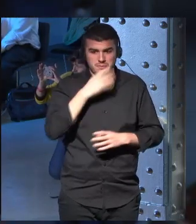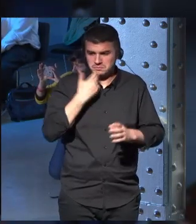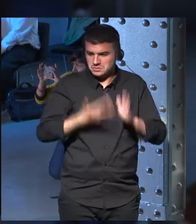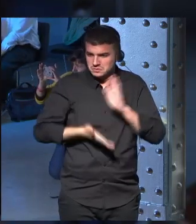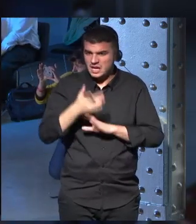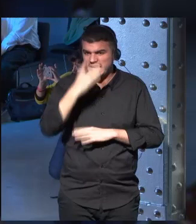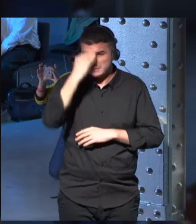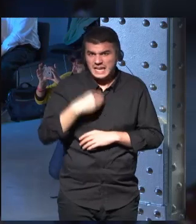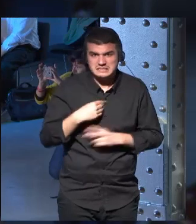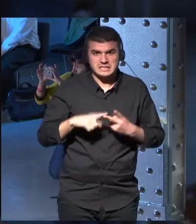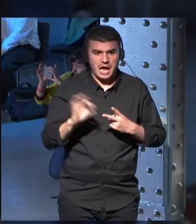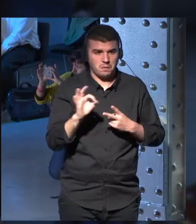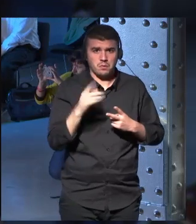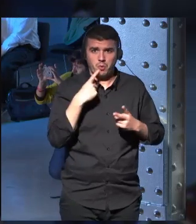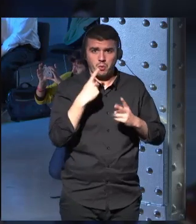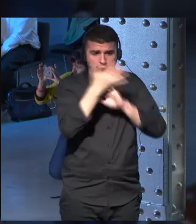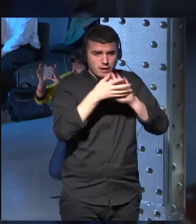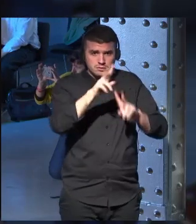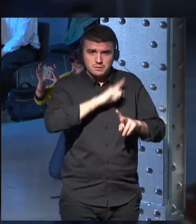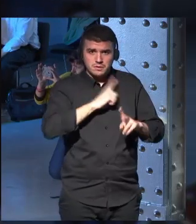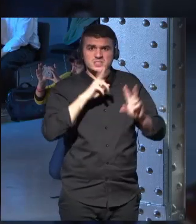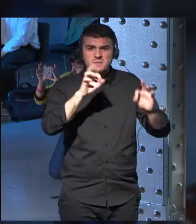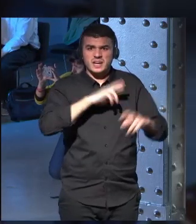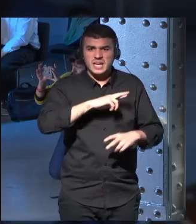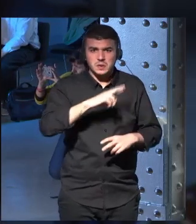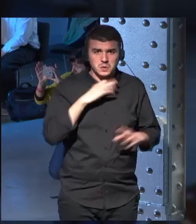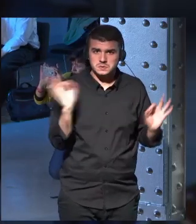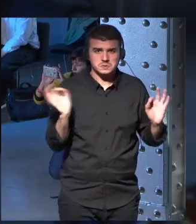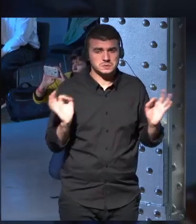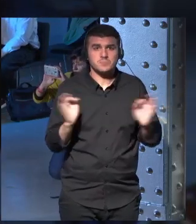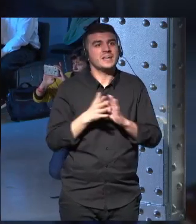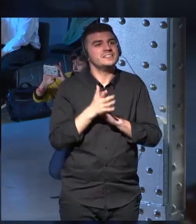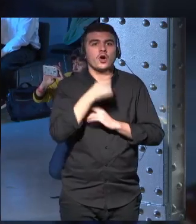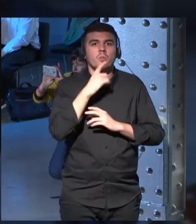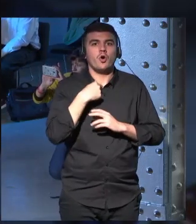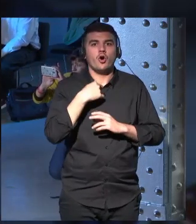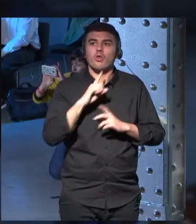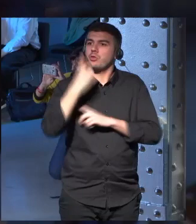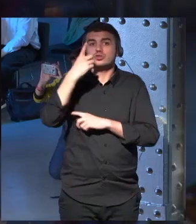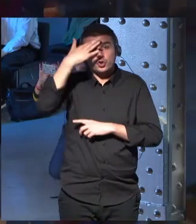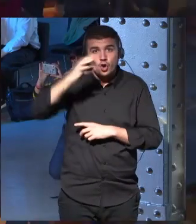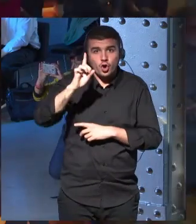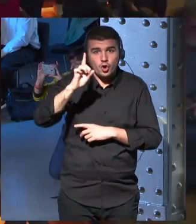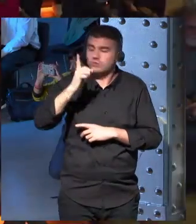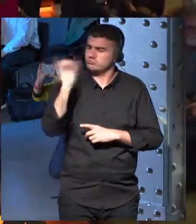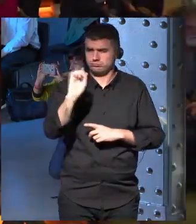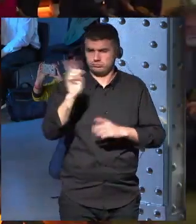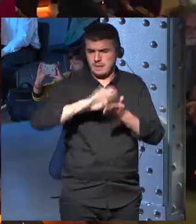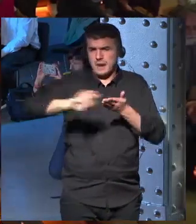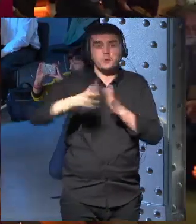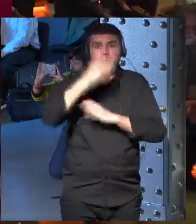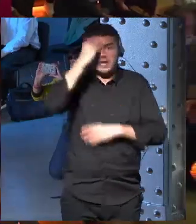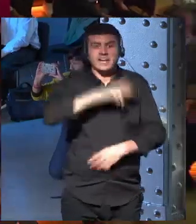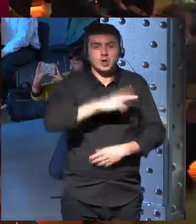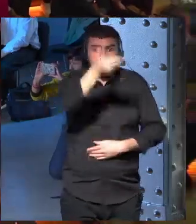that they were atheists, it's simply that they did not find religion relevant to the lives they were leading. And I myself carried that